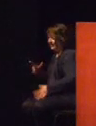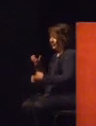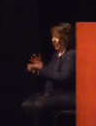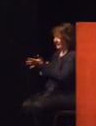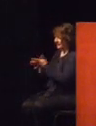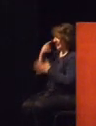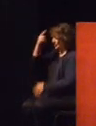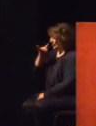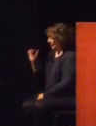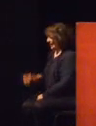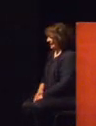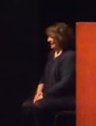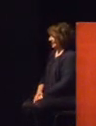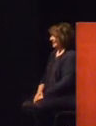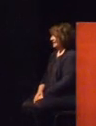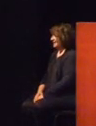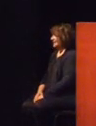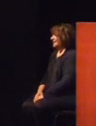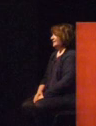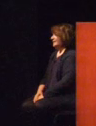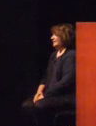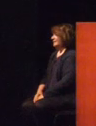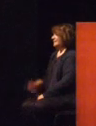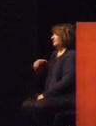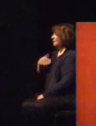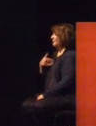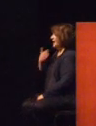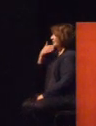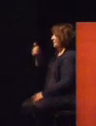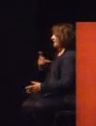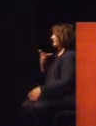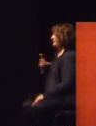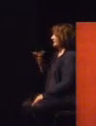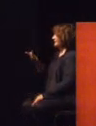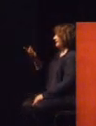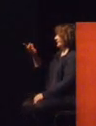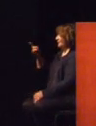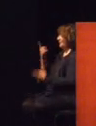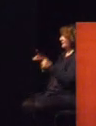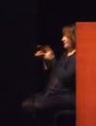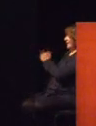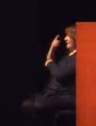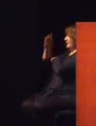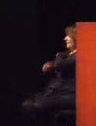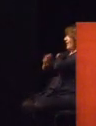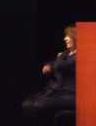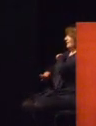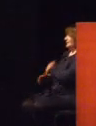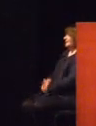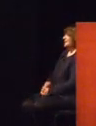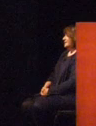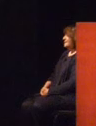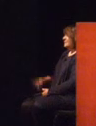be. And so we will have a better sense of where we are at for fall